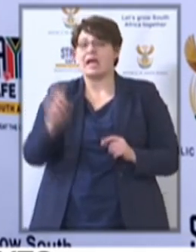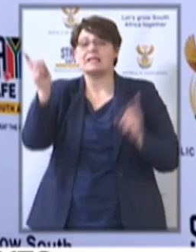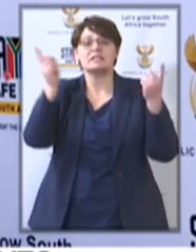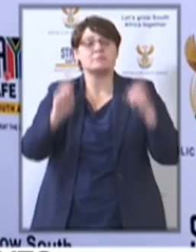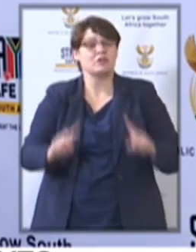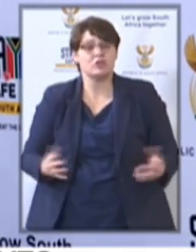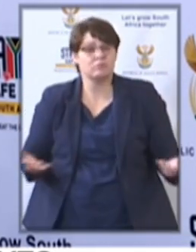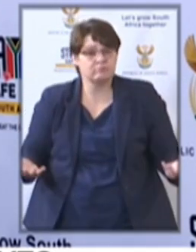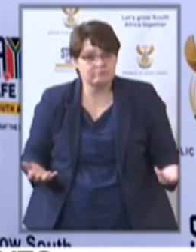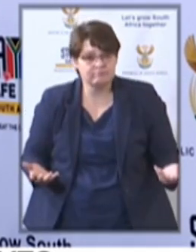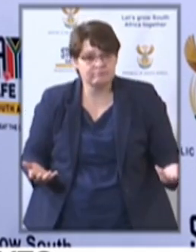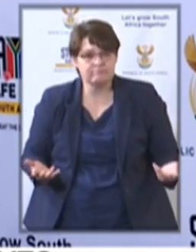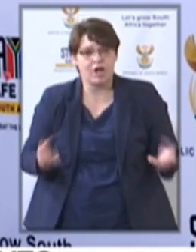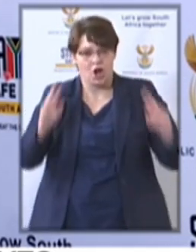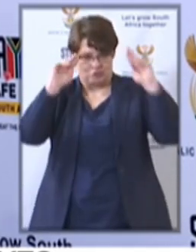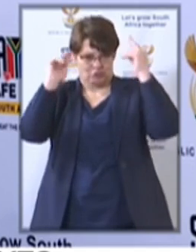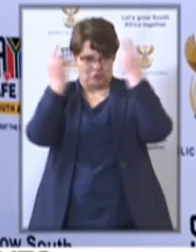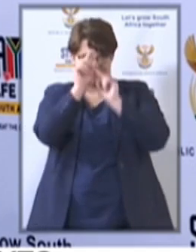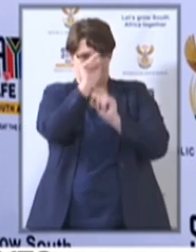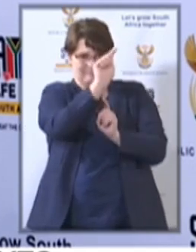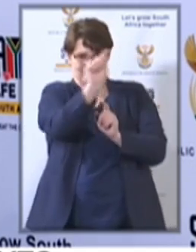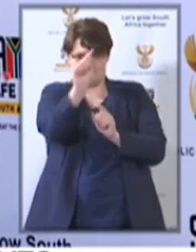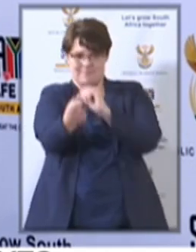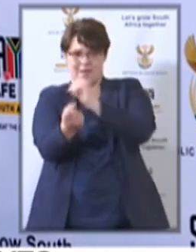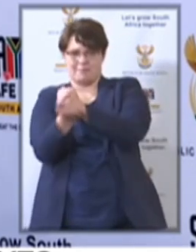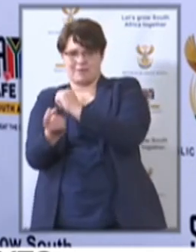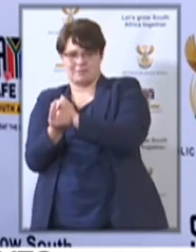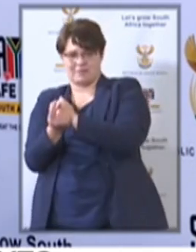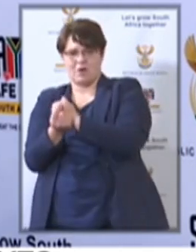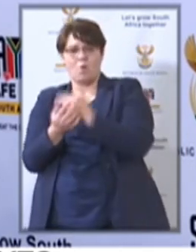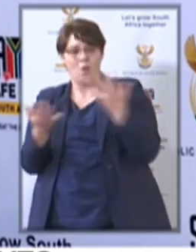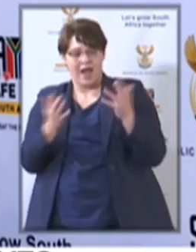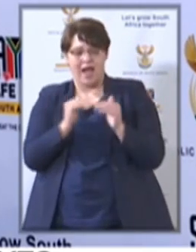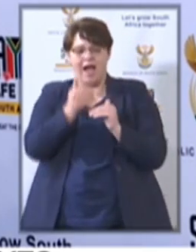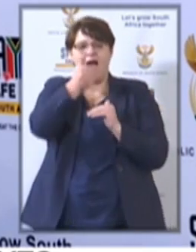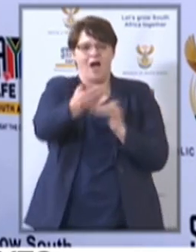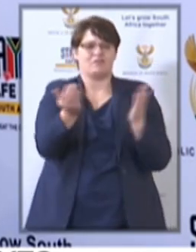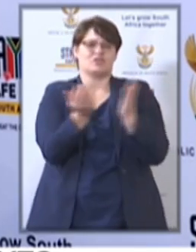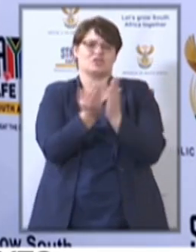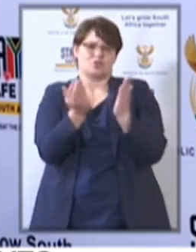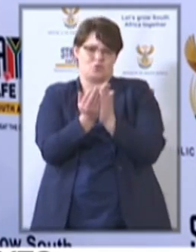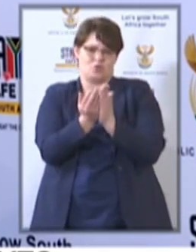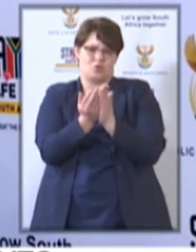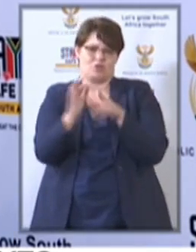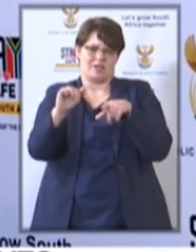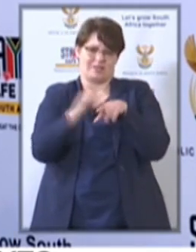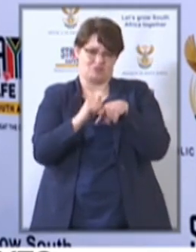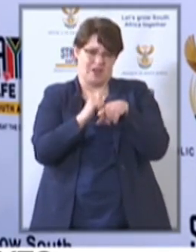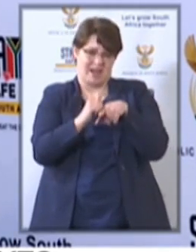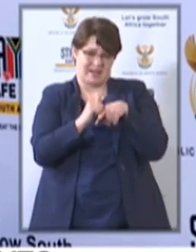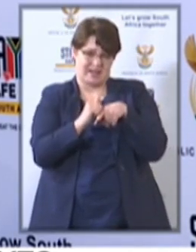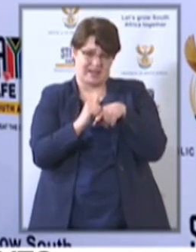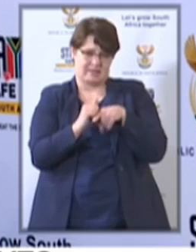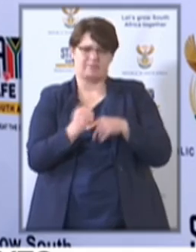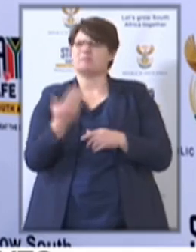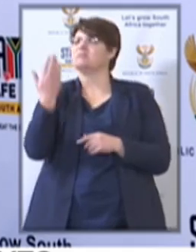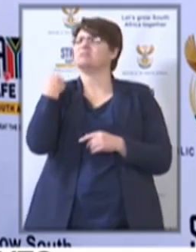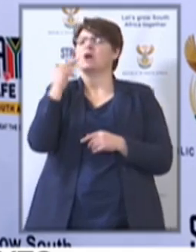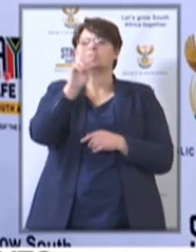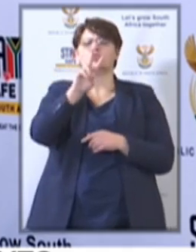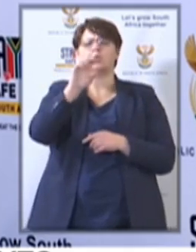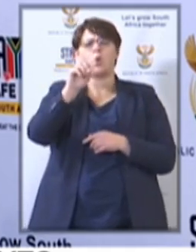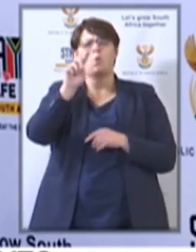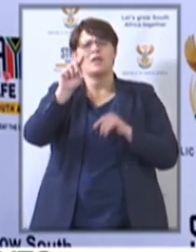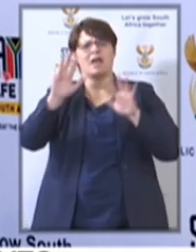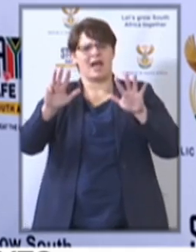especially in our universities, but generally in the post-school education and training sector. In 2019,